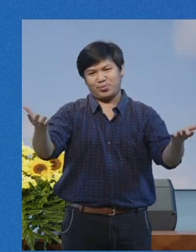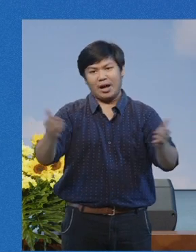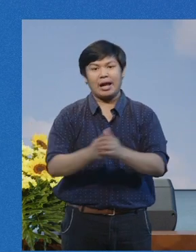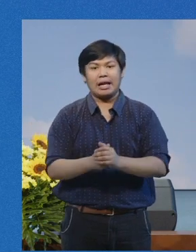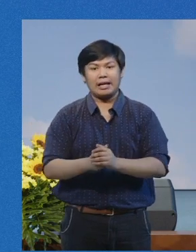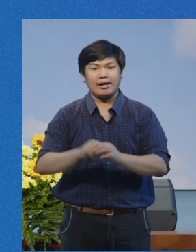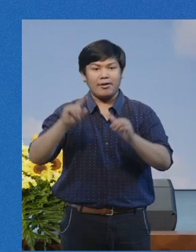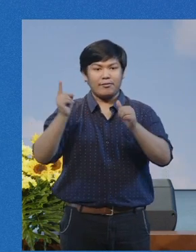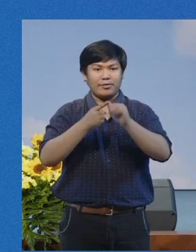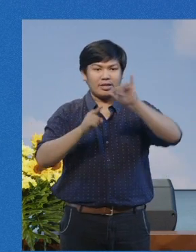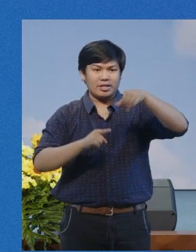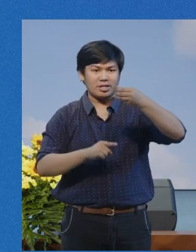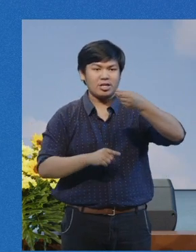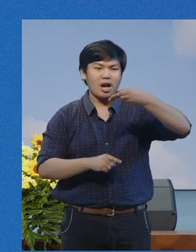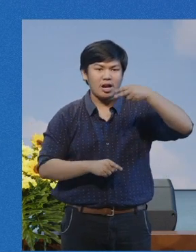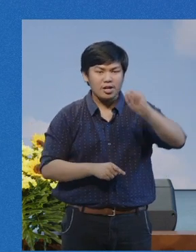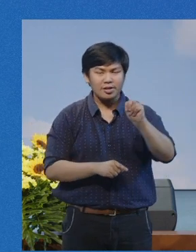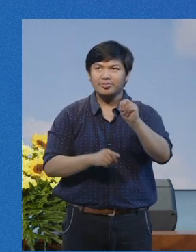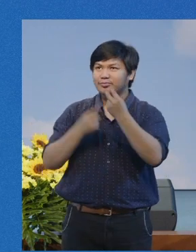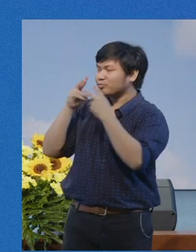1 John 2:13-14,